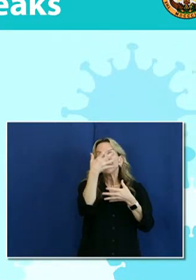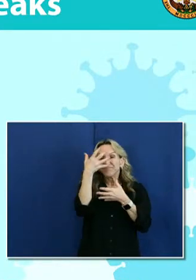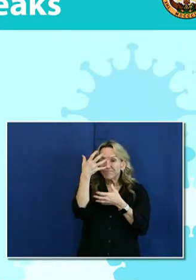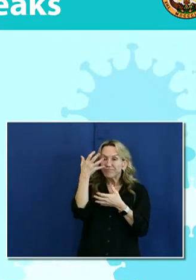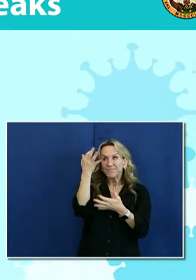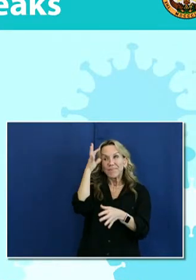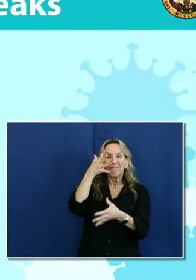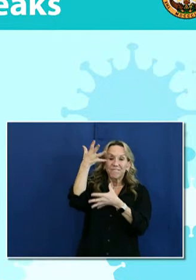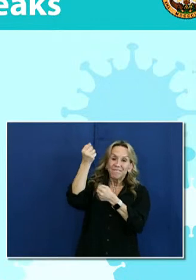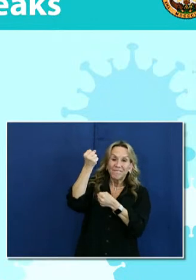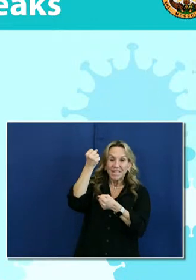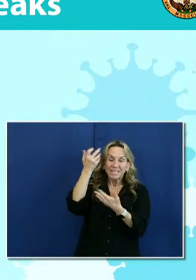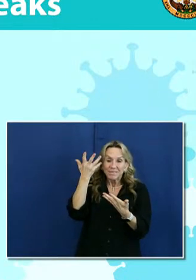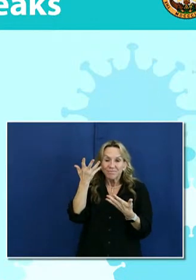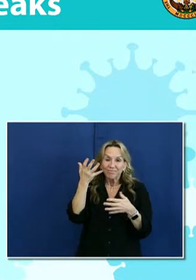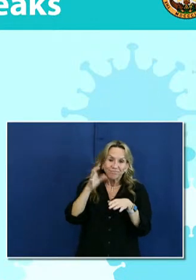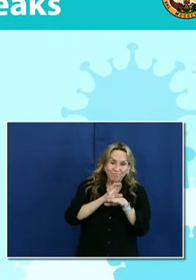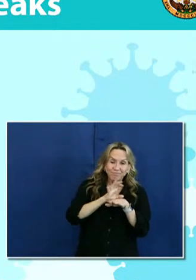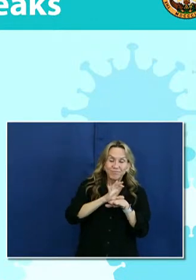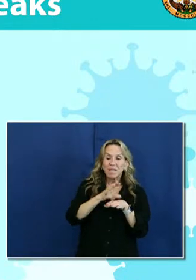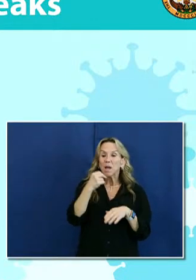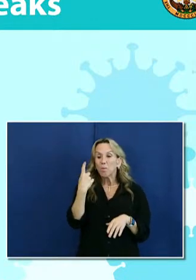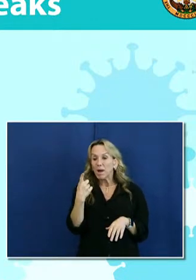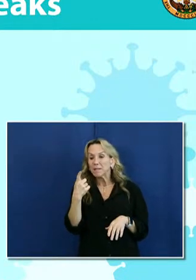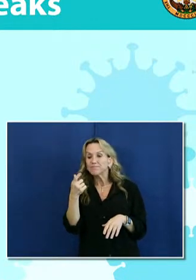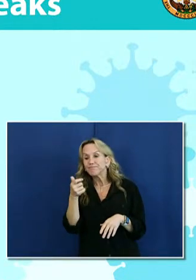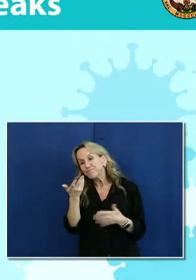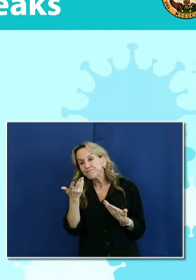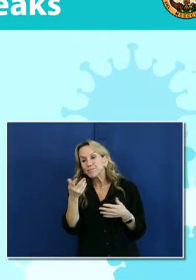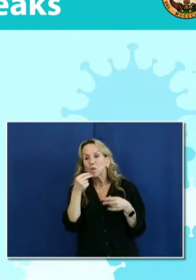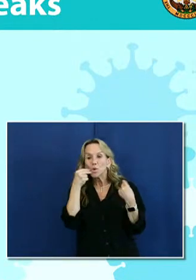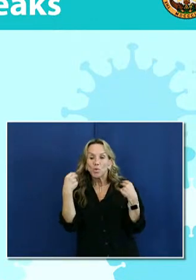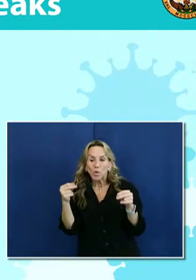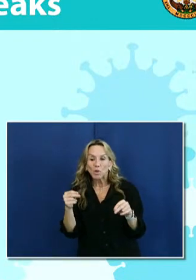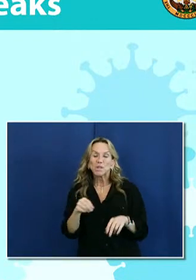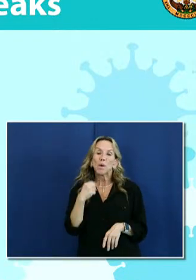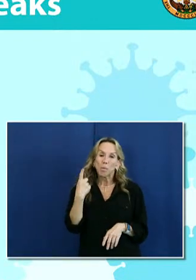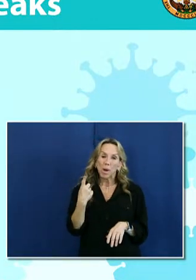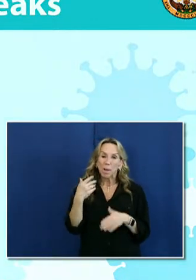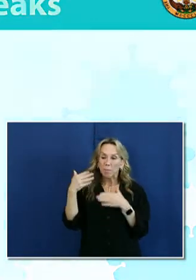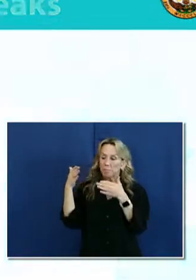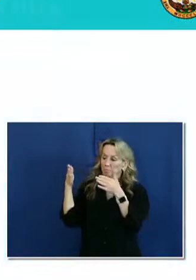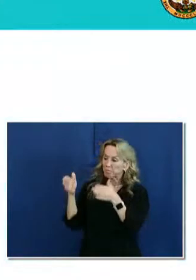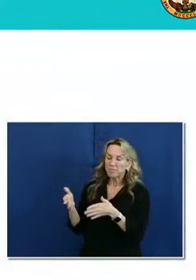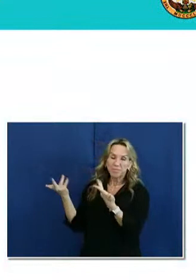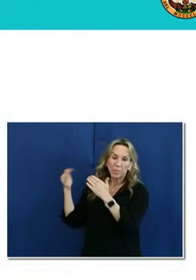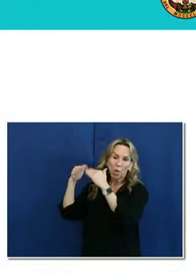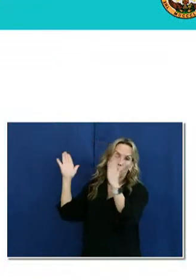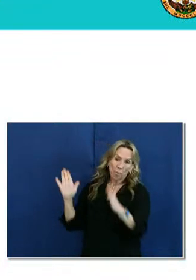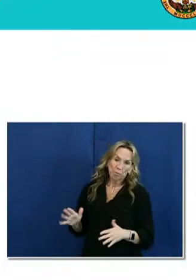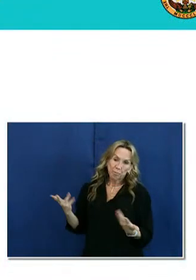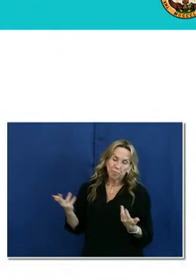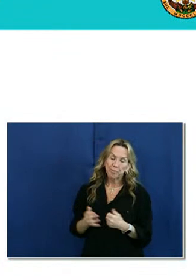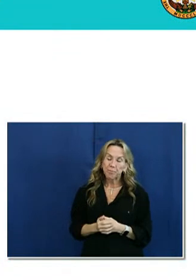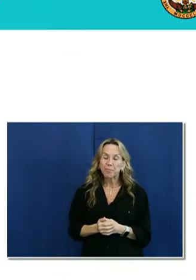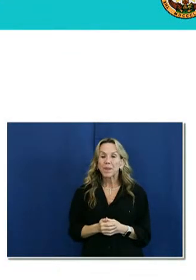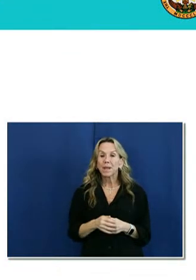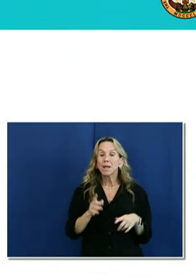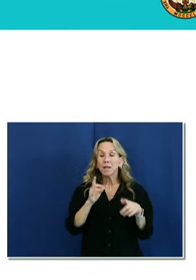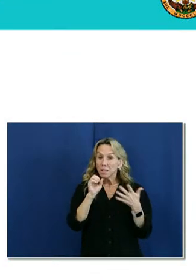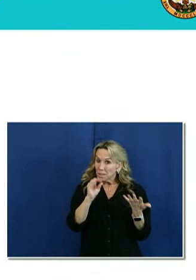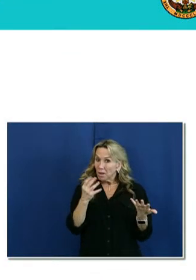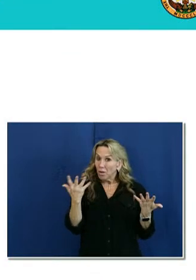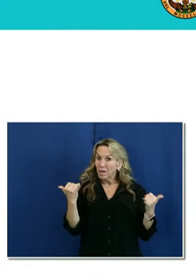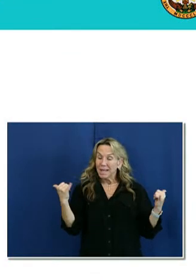1 grocery, and 1 private residence. In closing, we all must do our part to